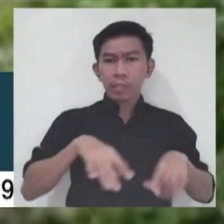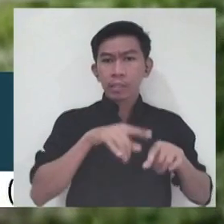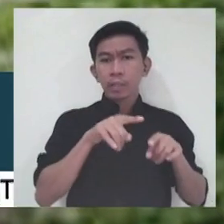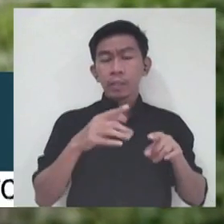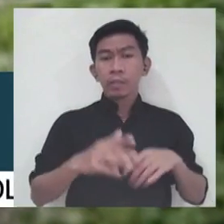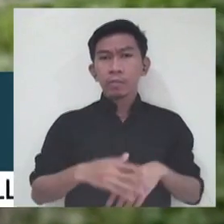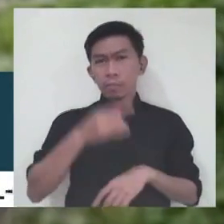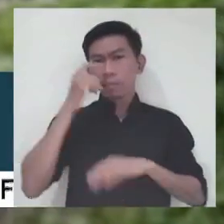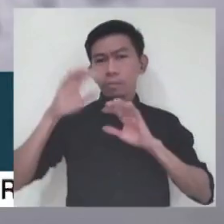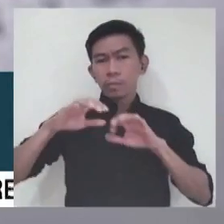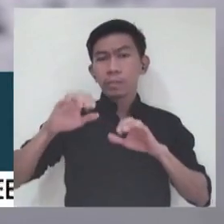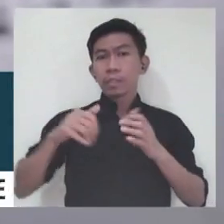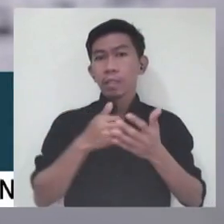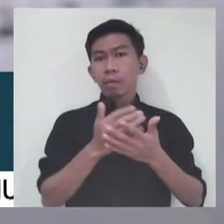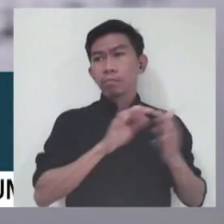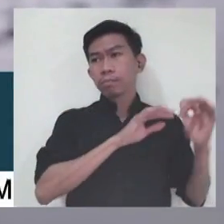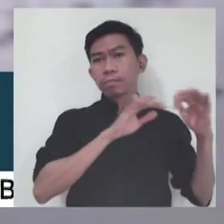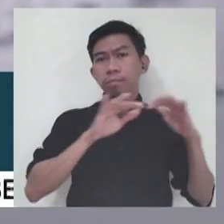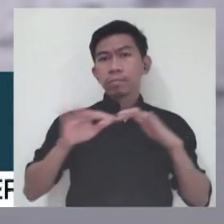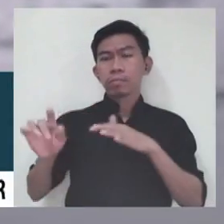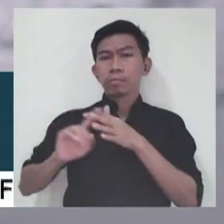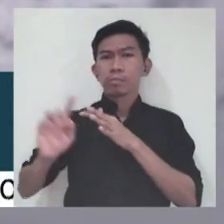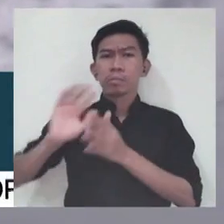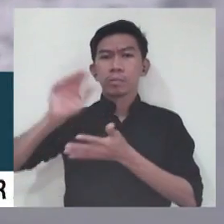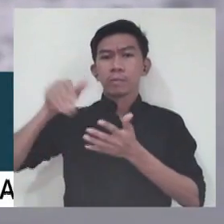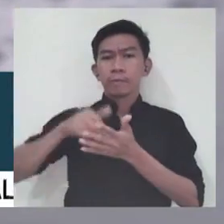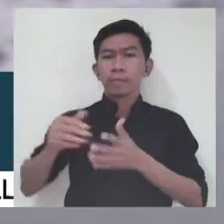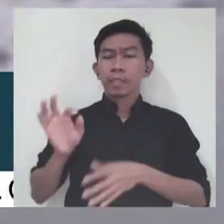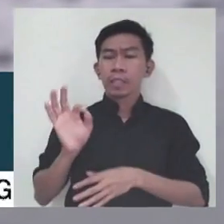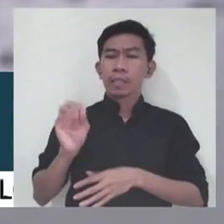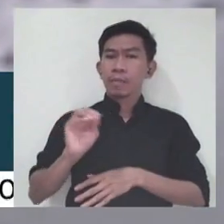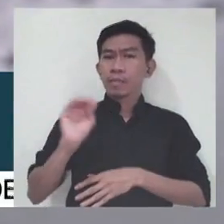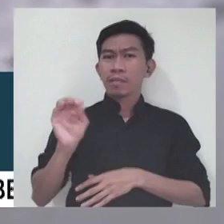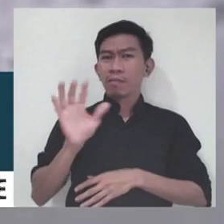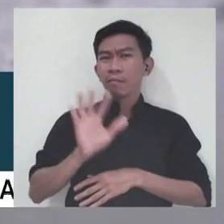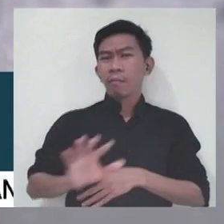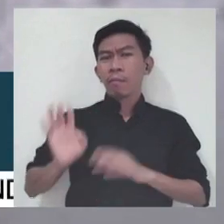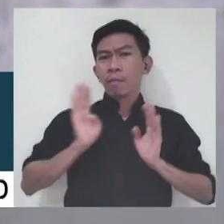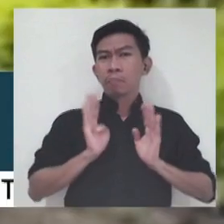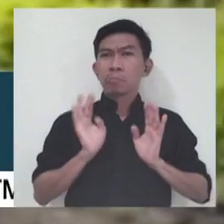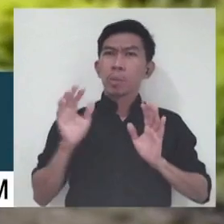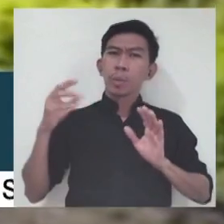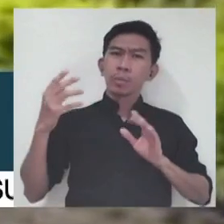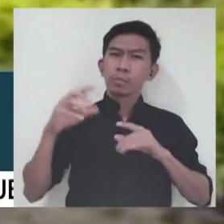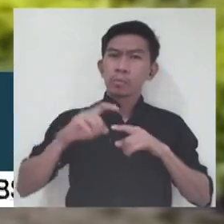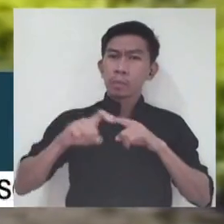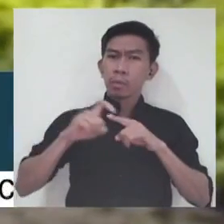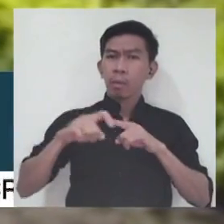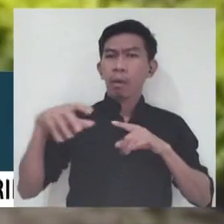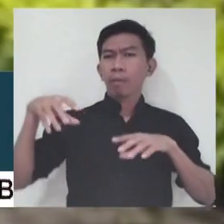centers. 90% of Baguio also without power. Governor Melchor Dicla says they are still